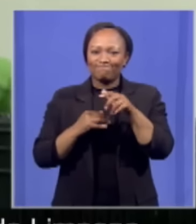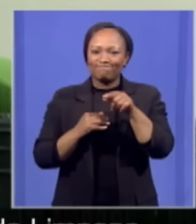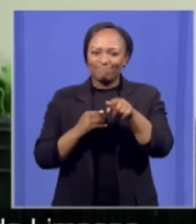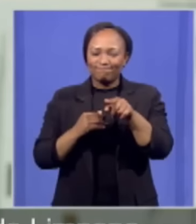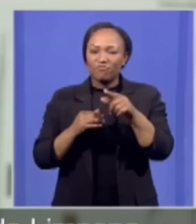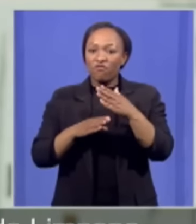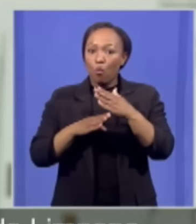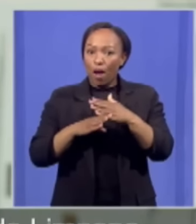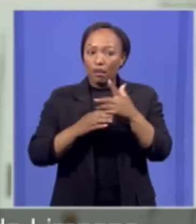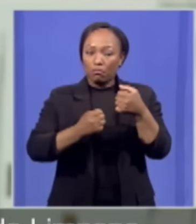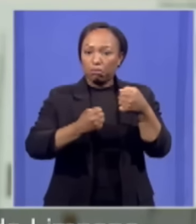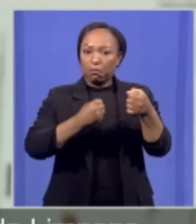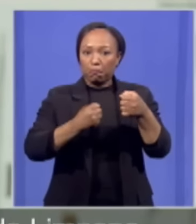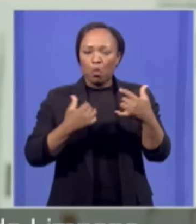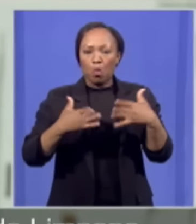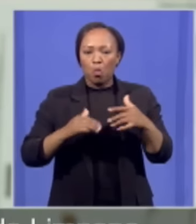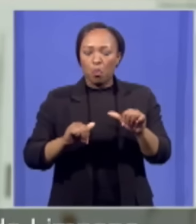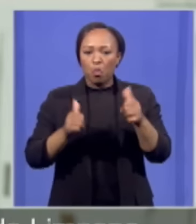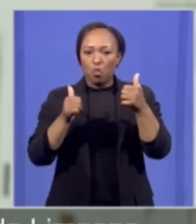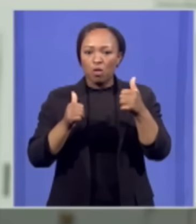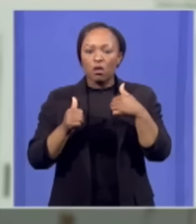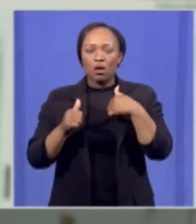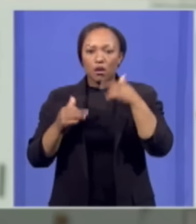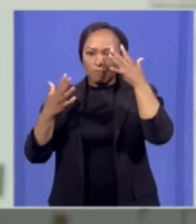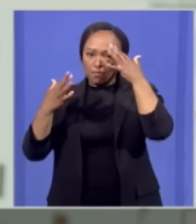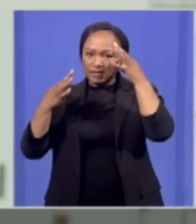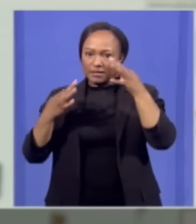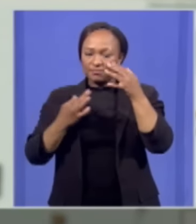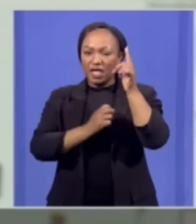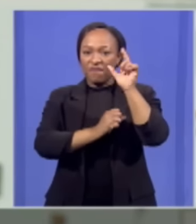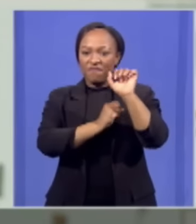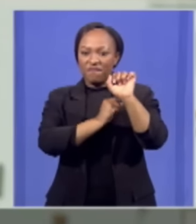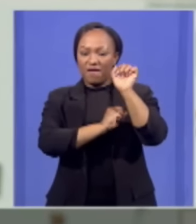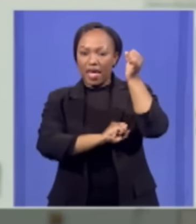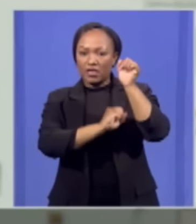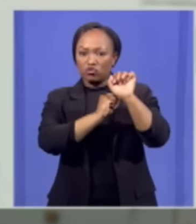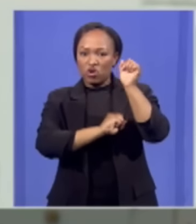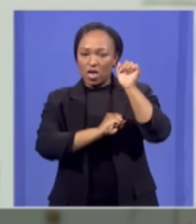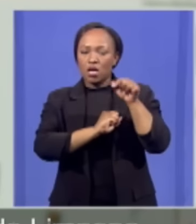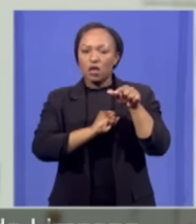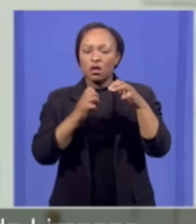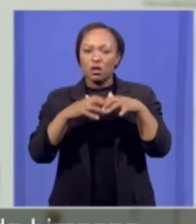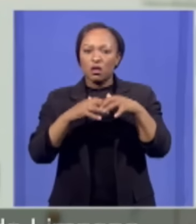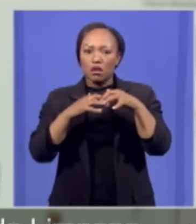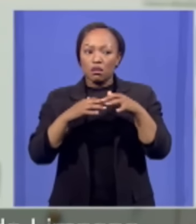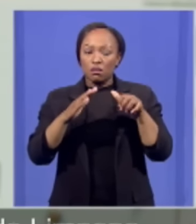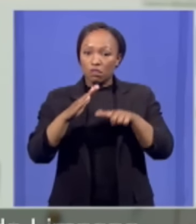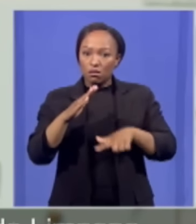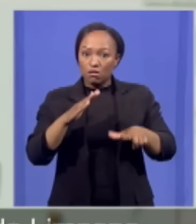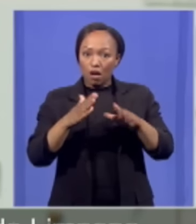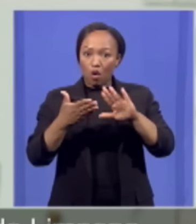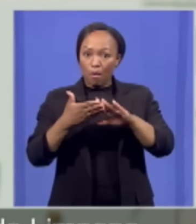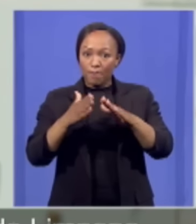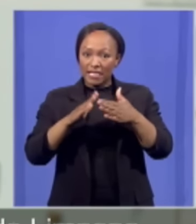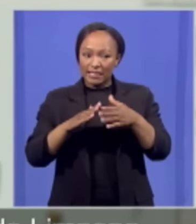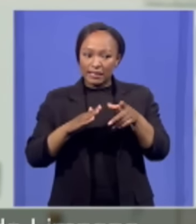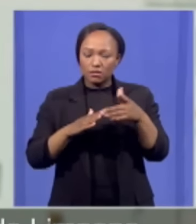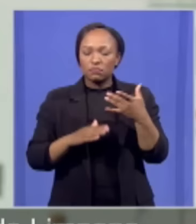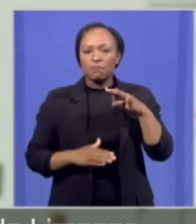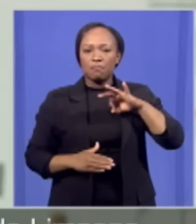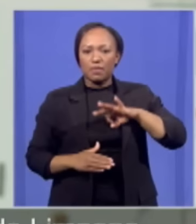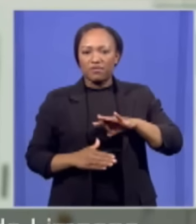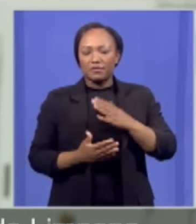mešomo. I've decided to set up the factory to benefit especially the local community because I've seen